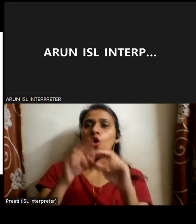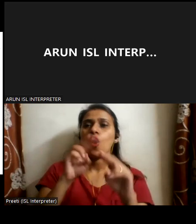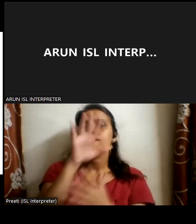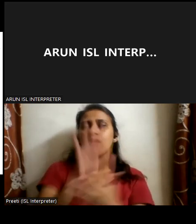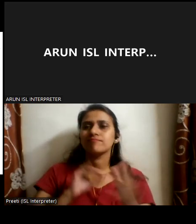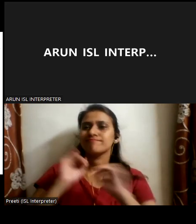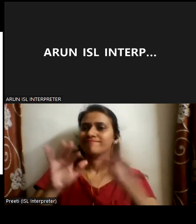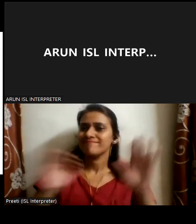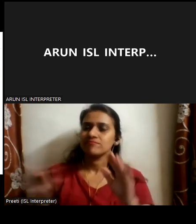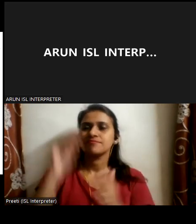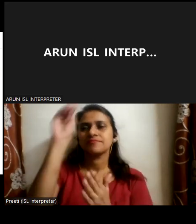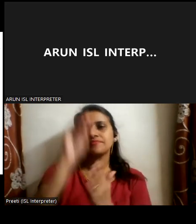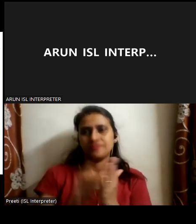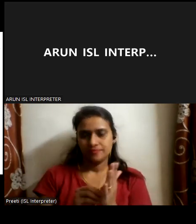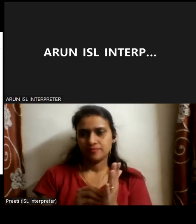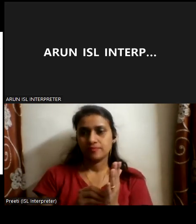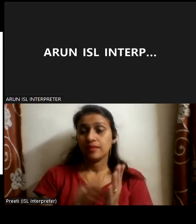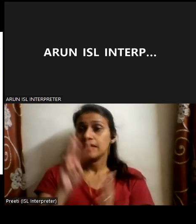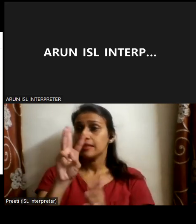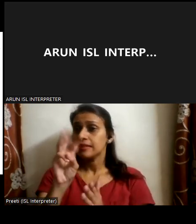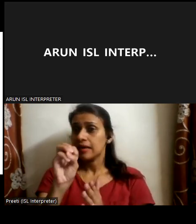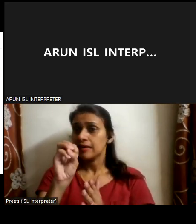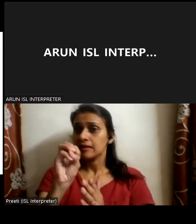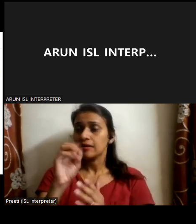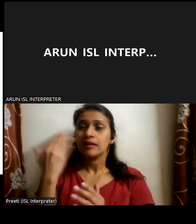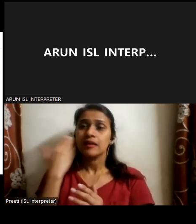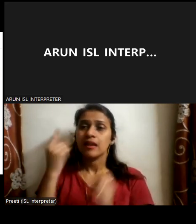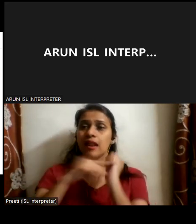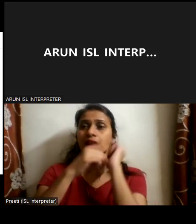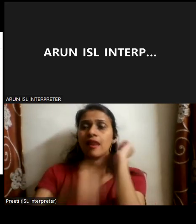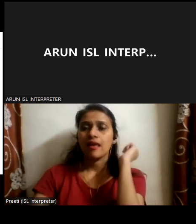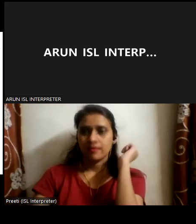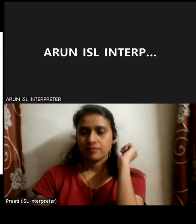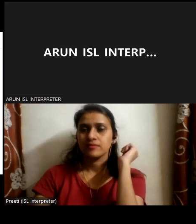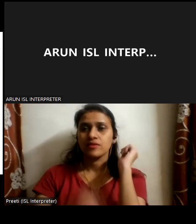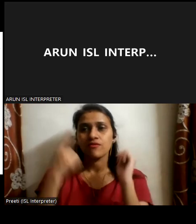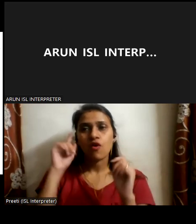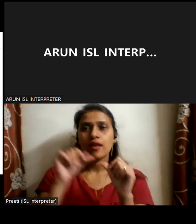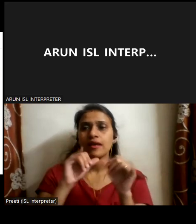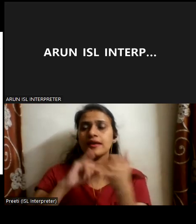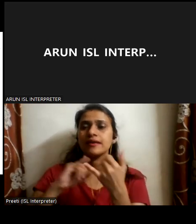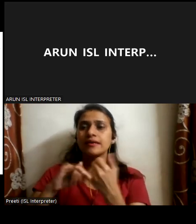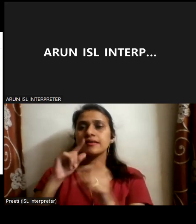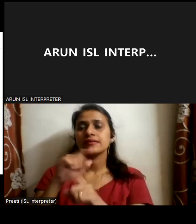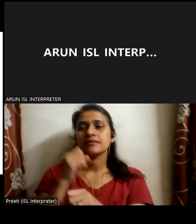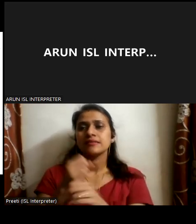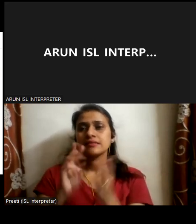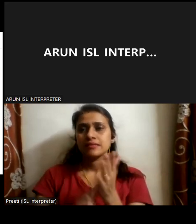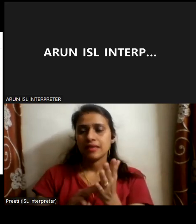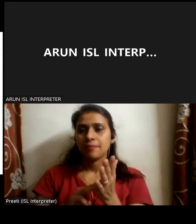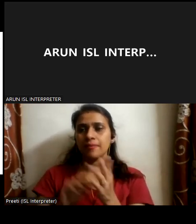And by 30th is the last date to register for the assignment, and you have to share your topics with me by 30th of